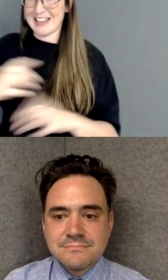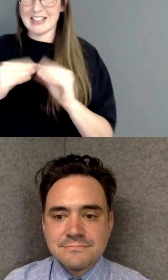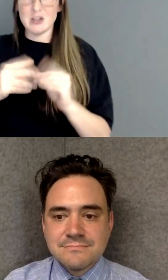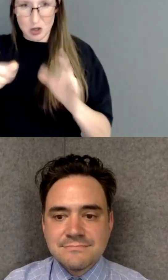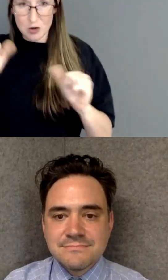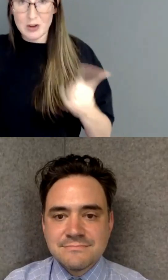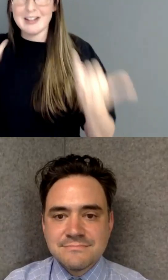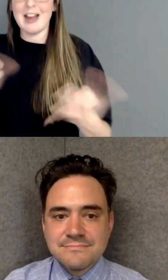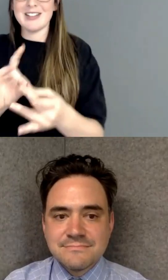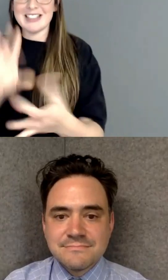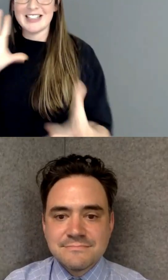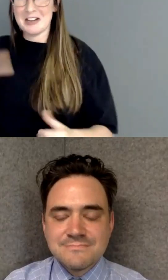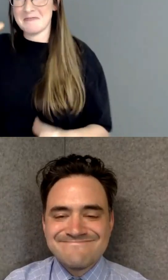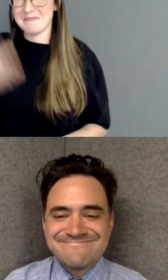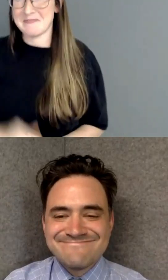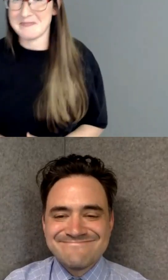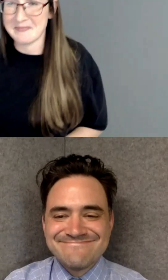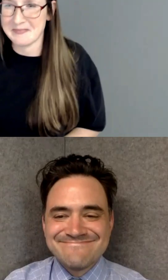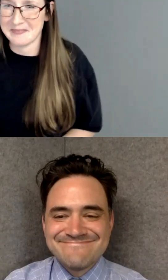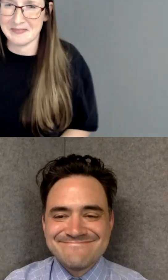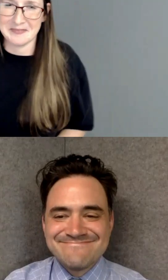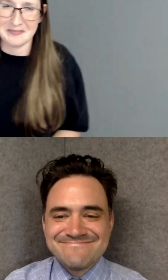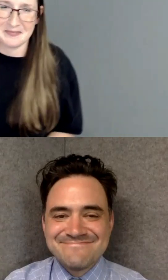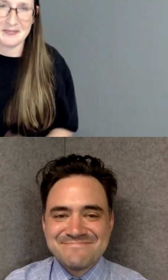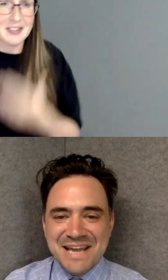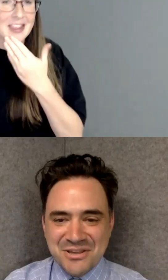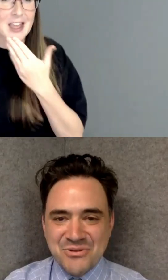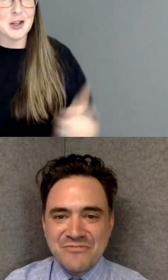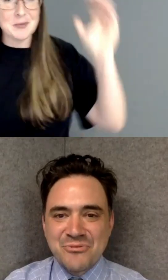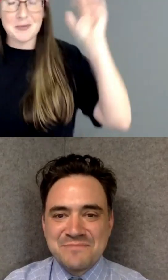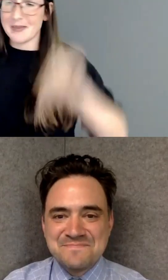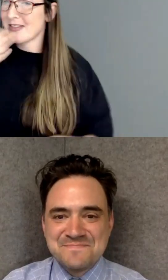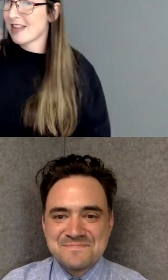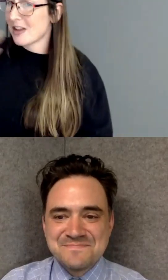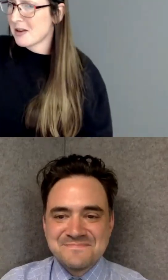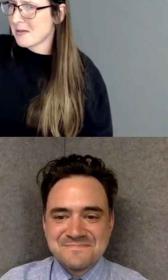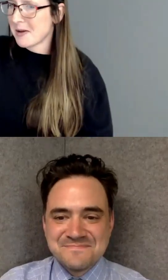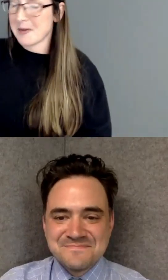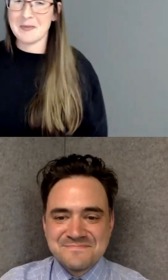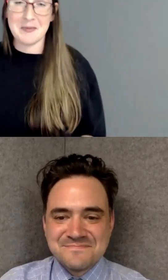now disconnect. Thank you, everyone. Thank you, everyone.